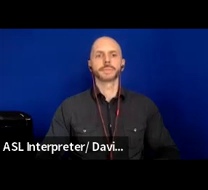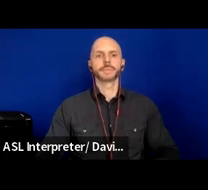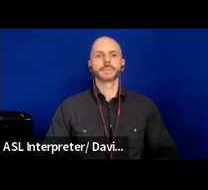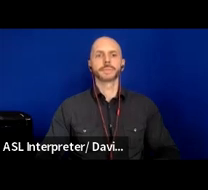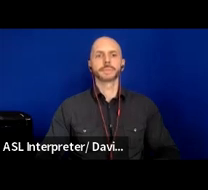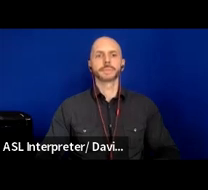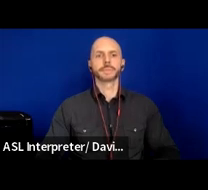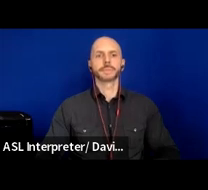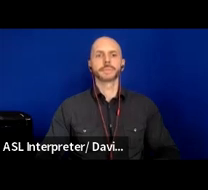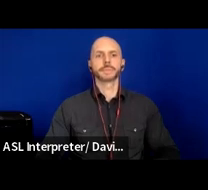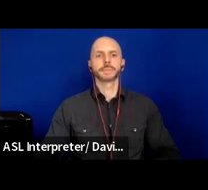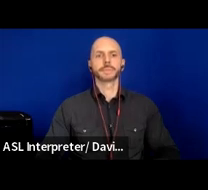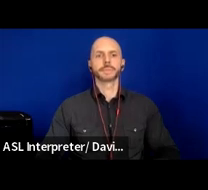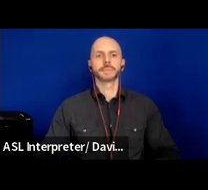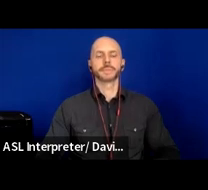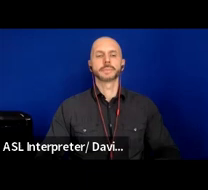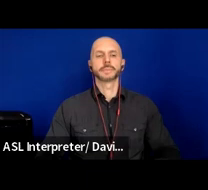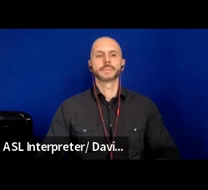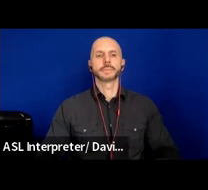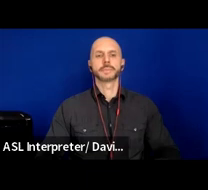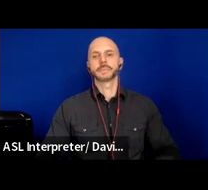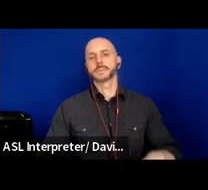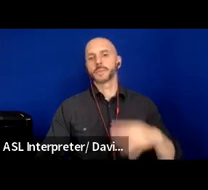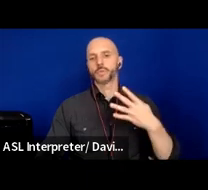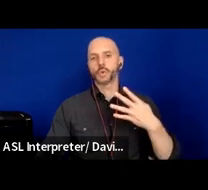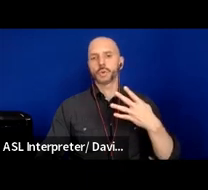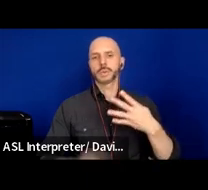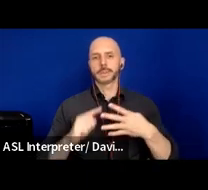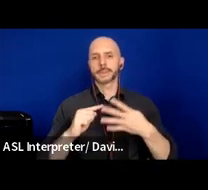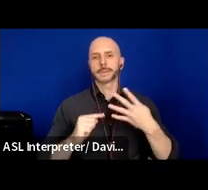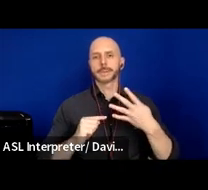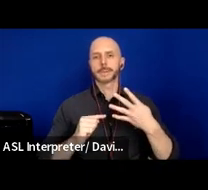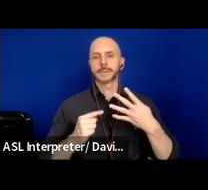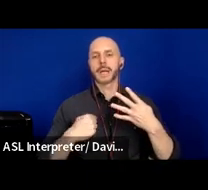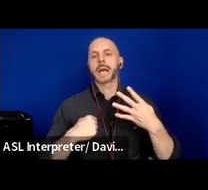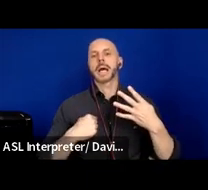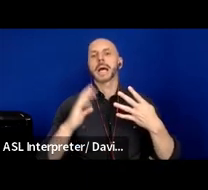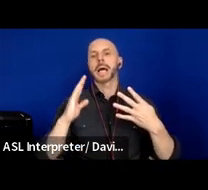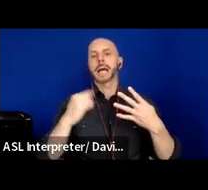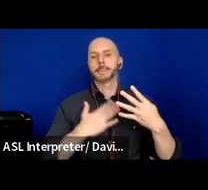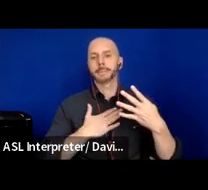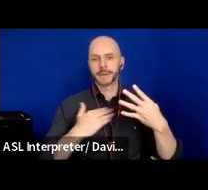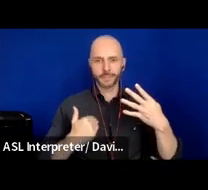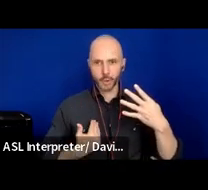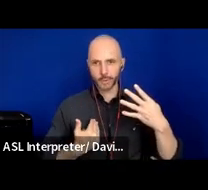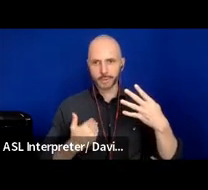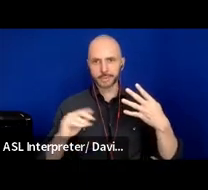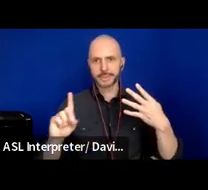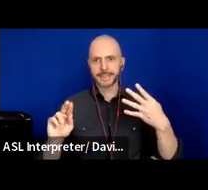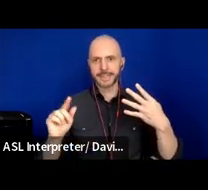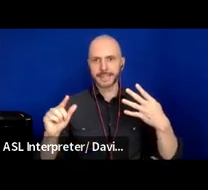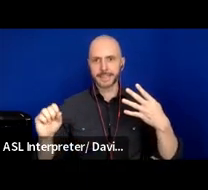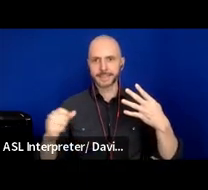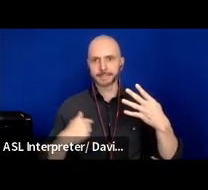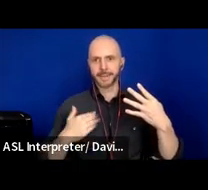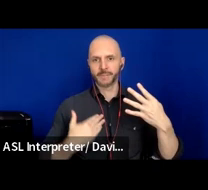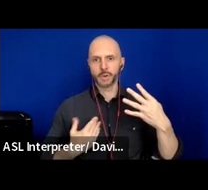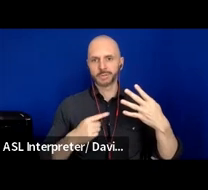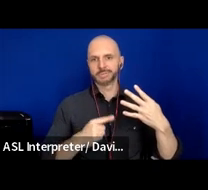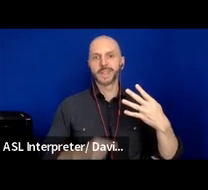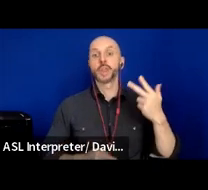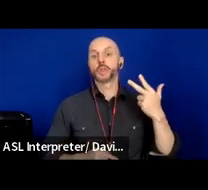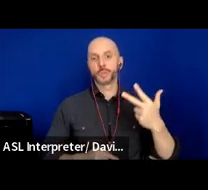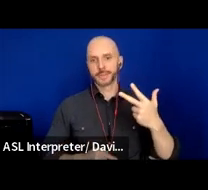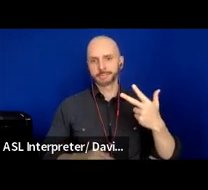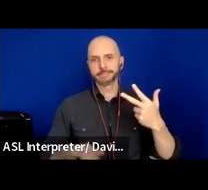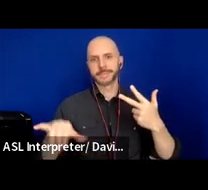Oh, sorry. Yes, there are three options. Sorry. Yeah, I actually, my fault. I booed on this one. Should have been four, but